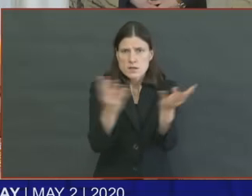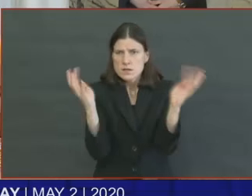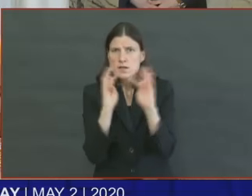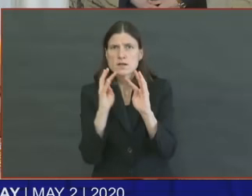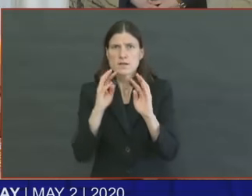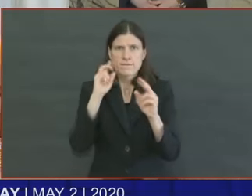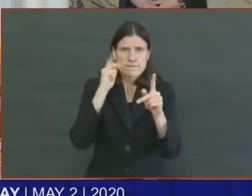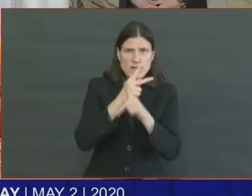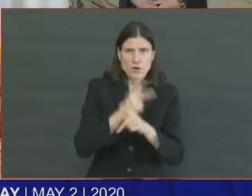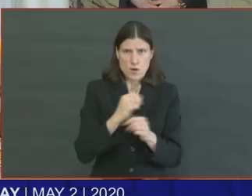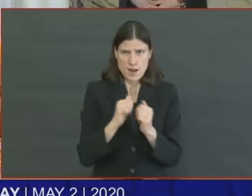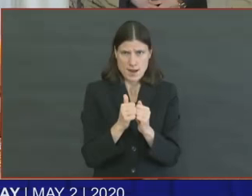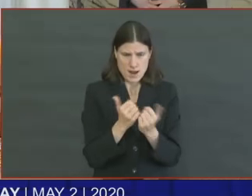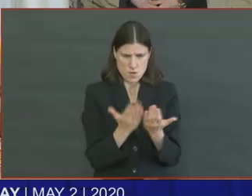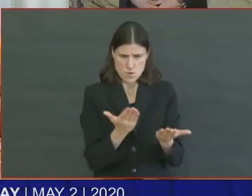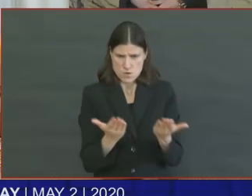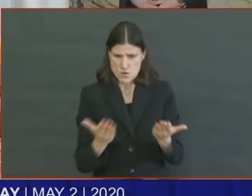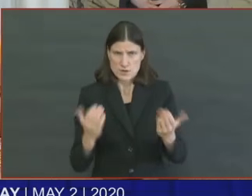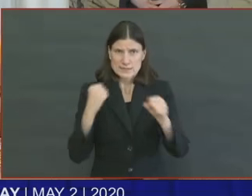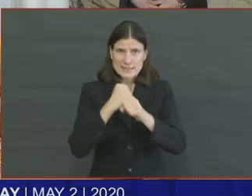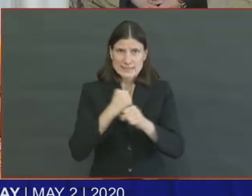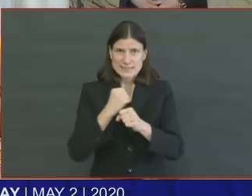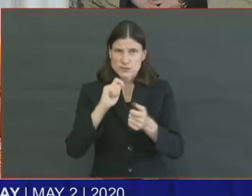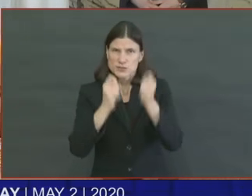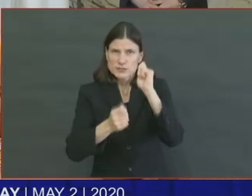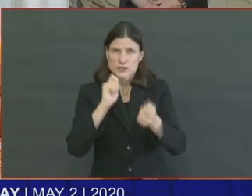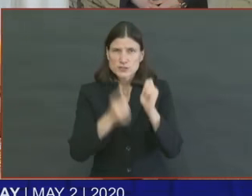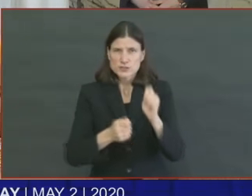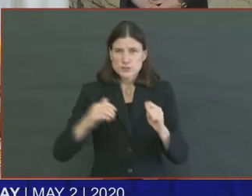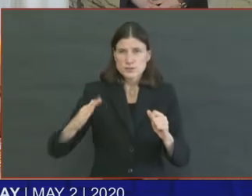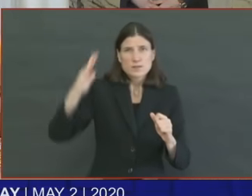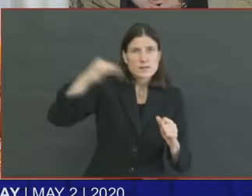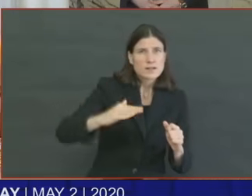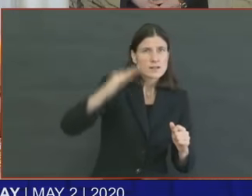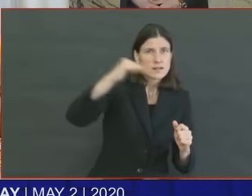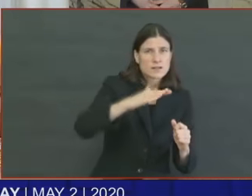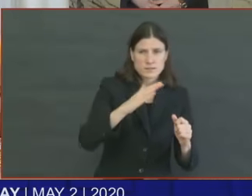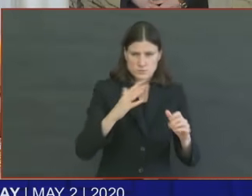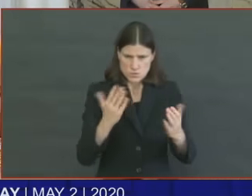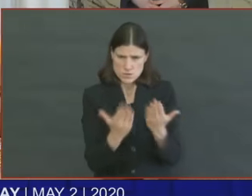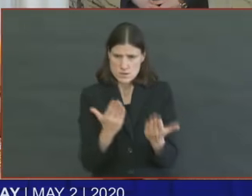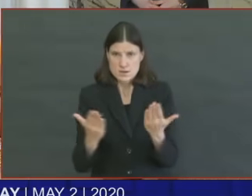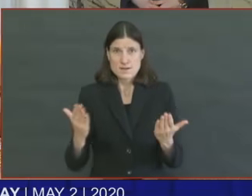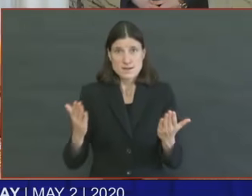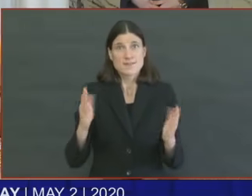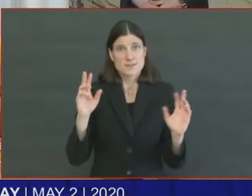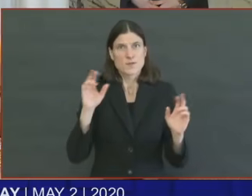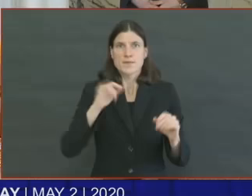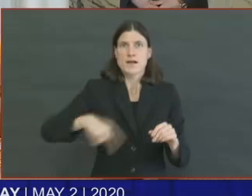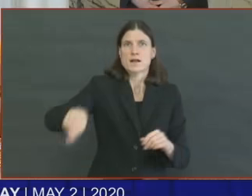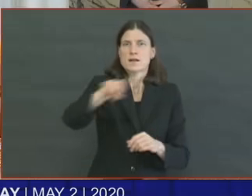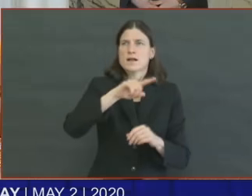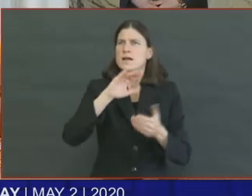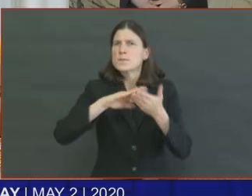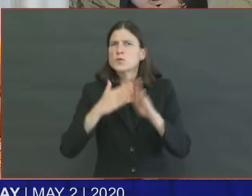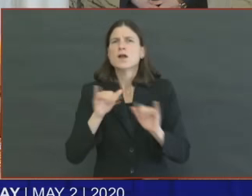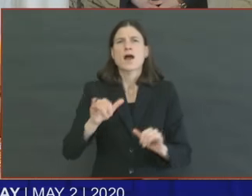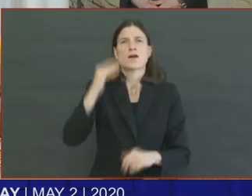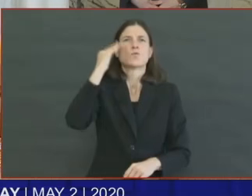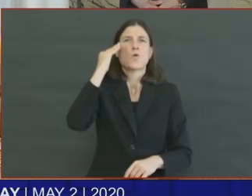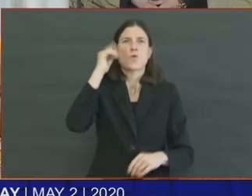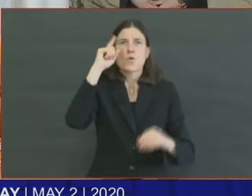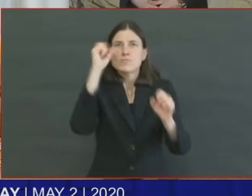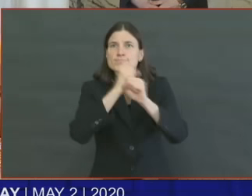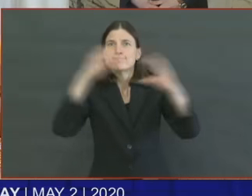time. I will say that this is a new virus. We are learning about it every day,